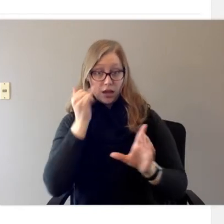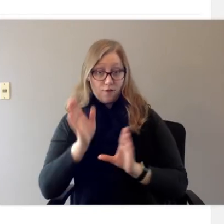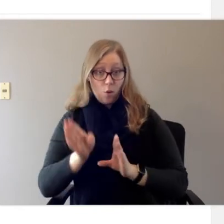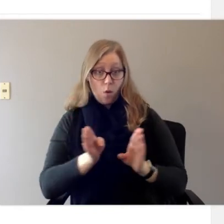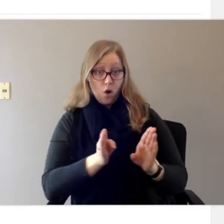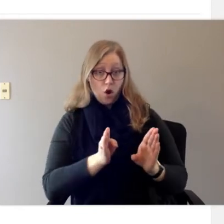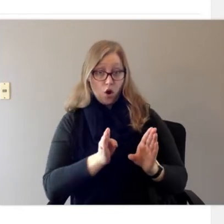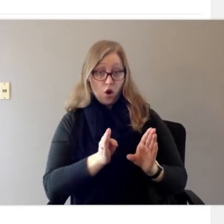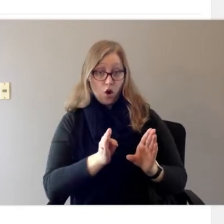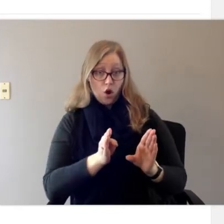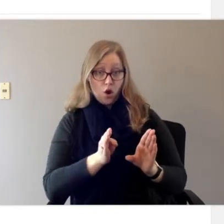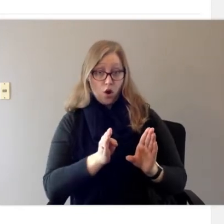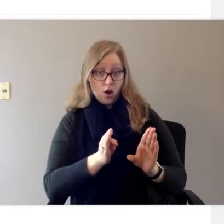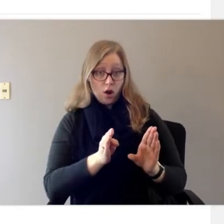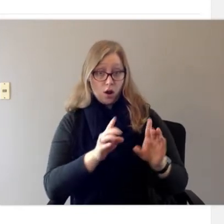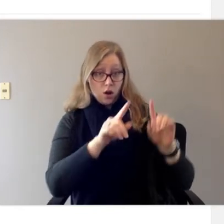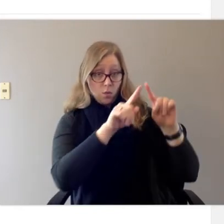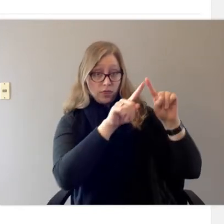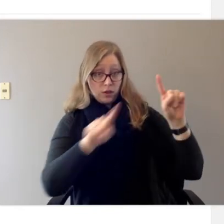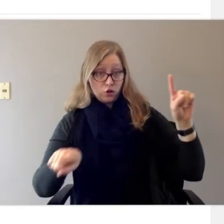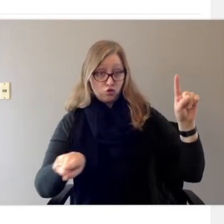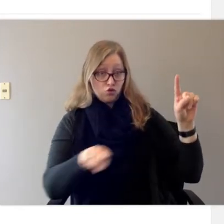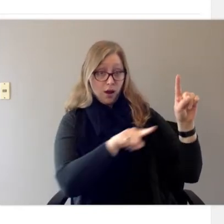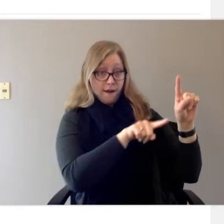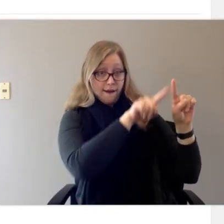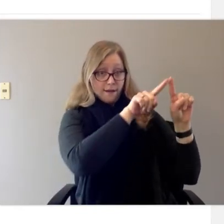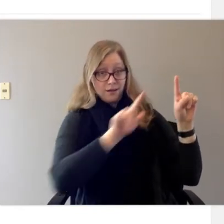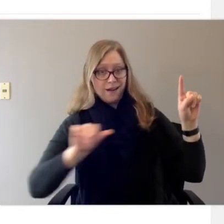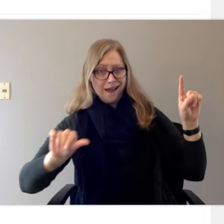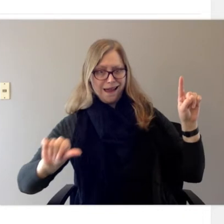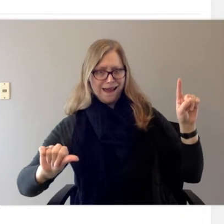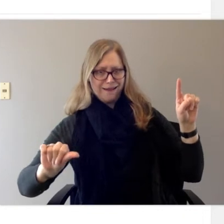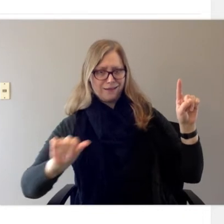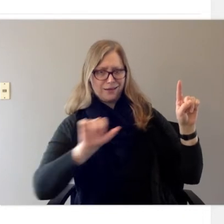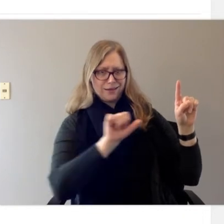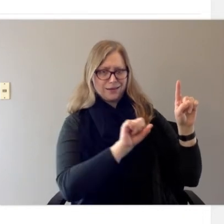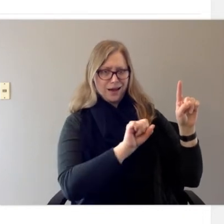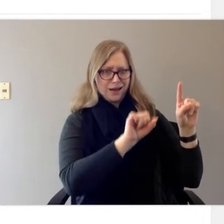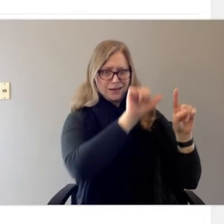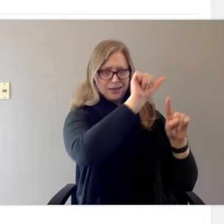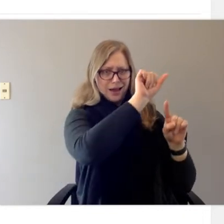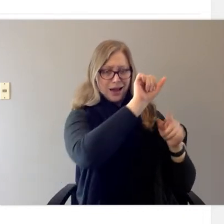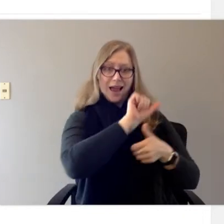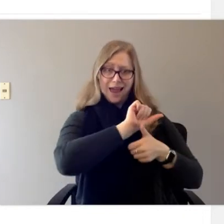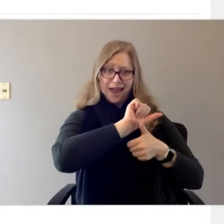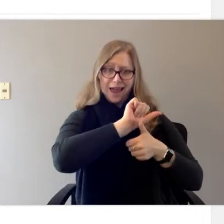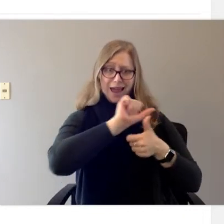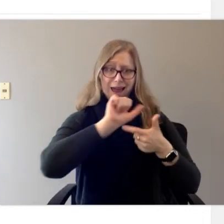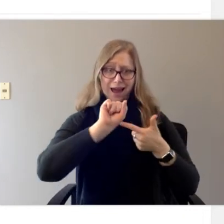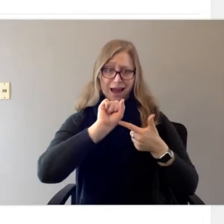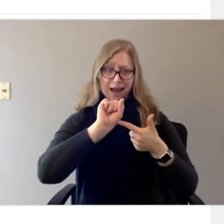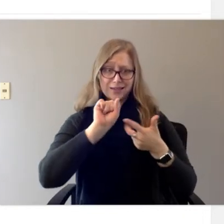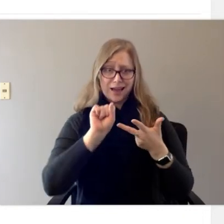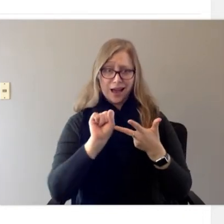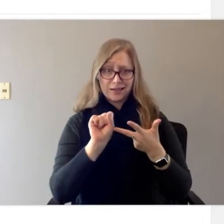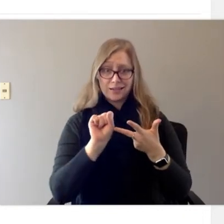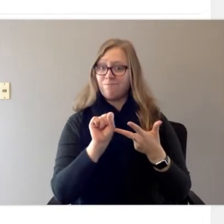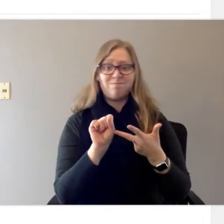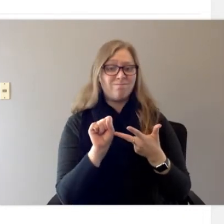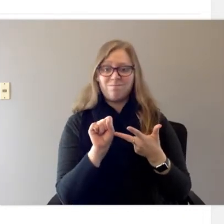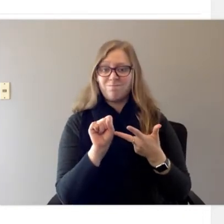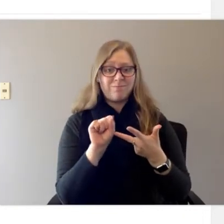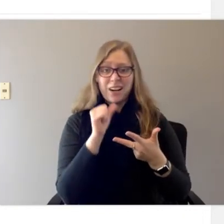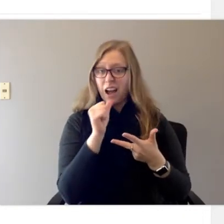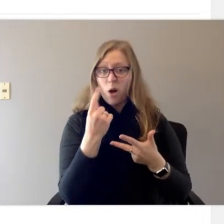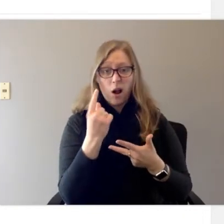angle, side, side. Angle, side, side. Well, that is not one of our theorems. And so it has to either be